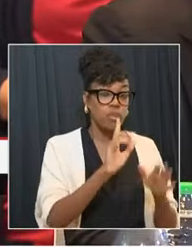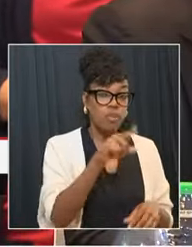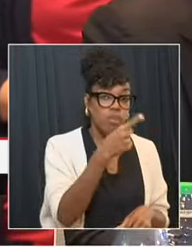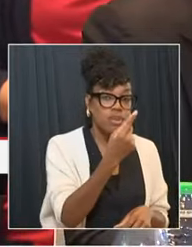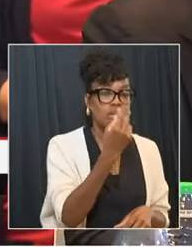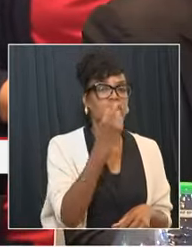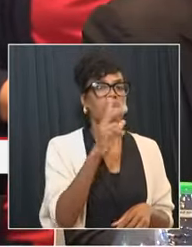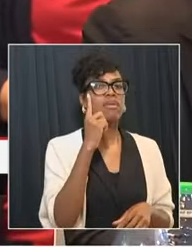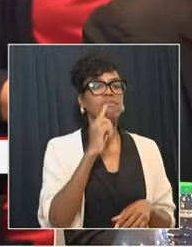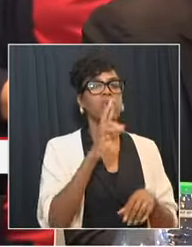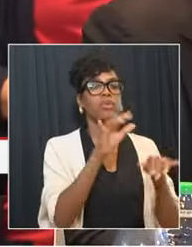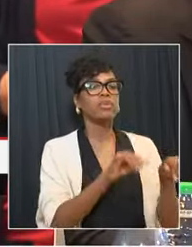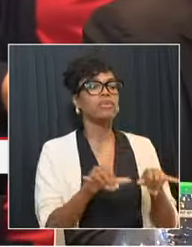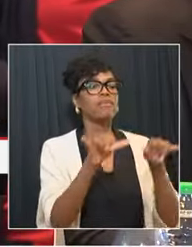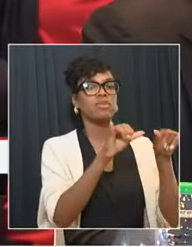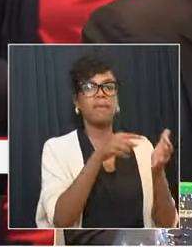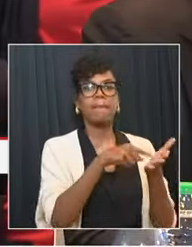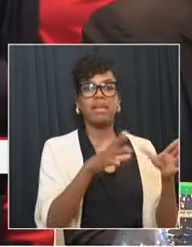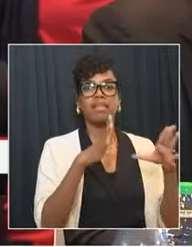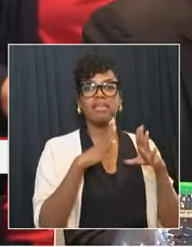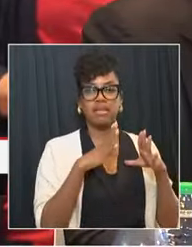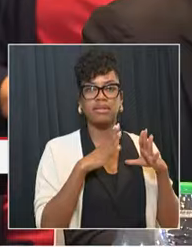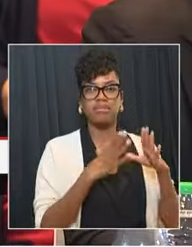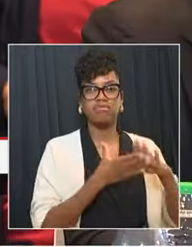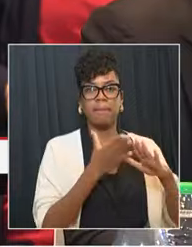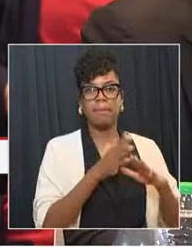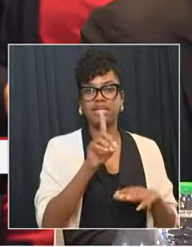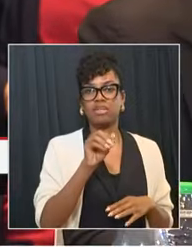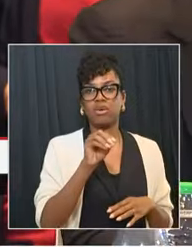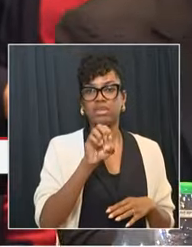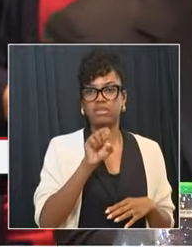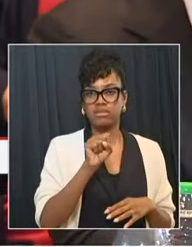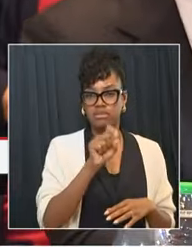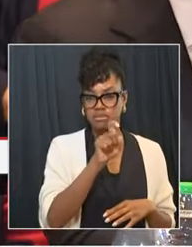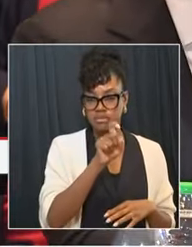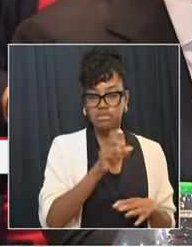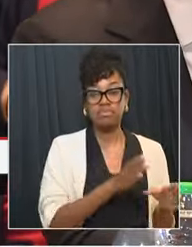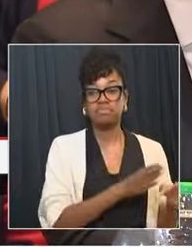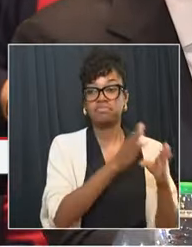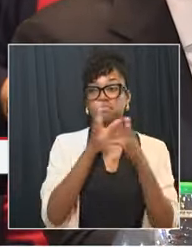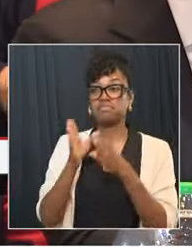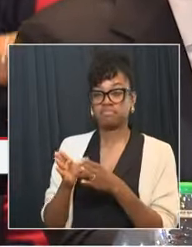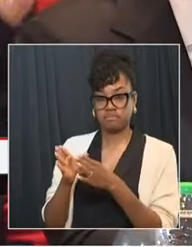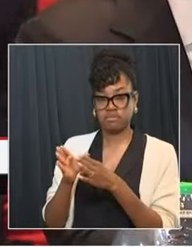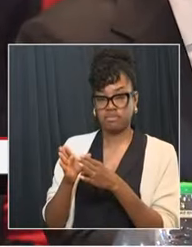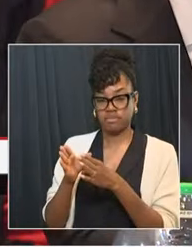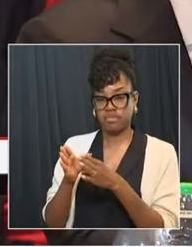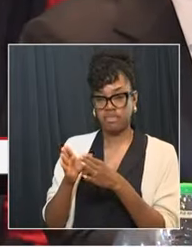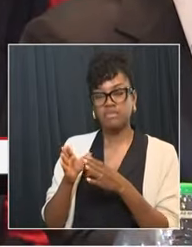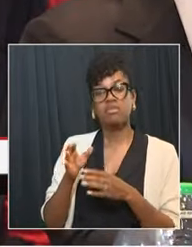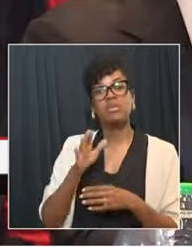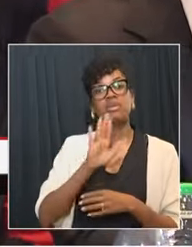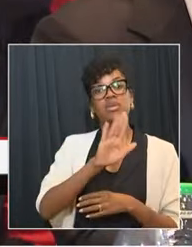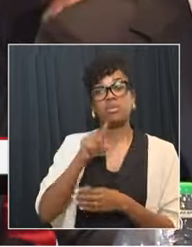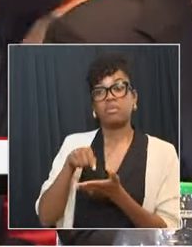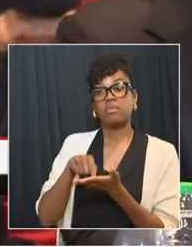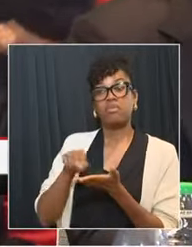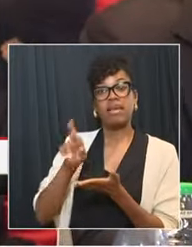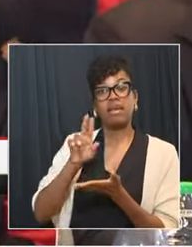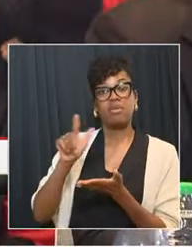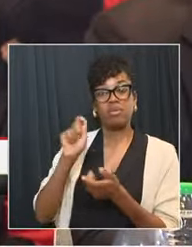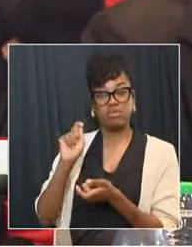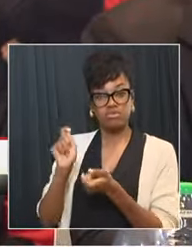leave program run by DOES? And then the second part to that is, similarly, are the payroll tax changes for the tax that now goes